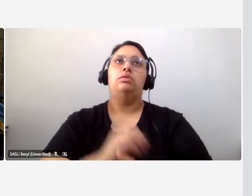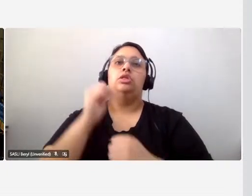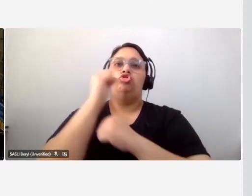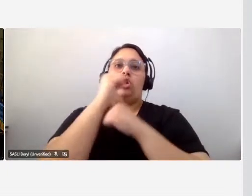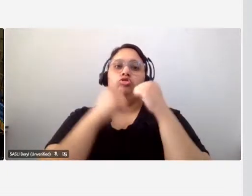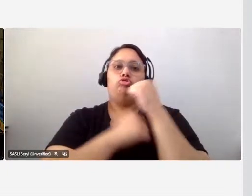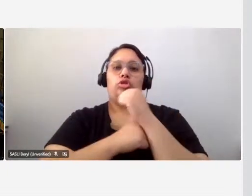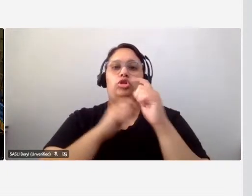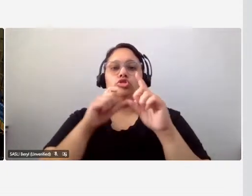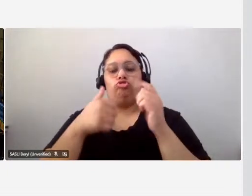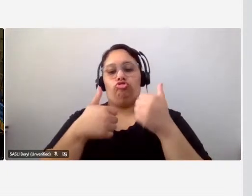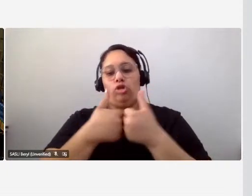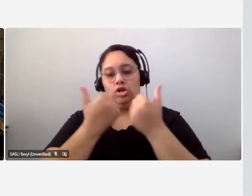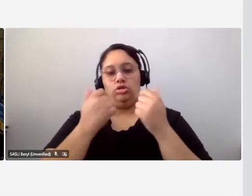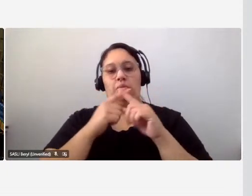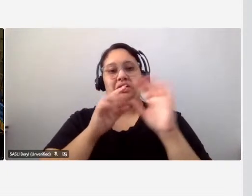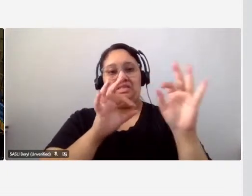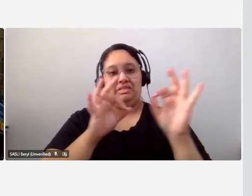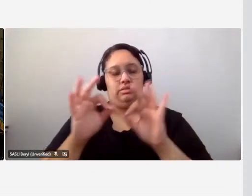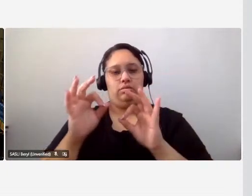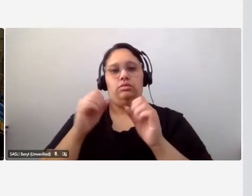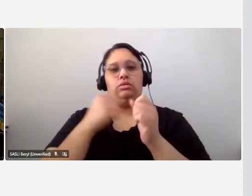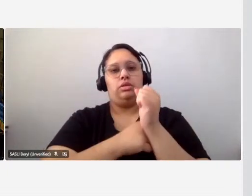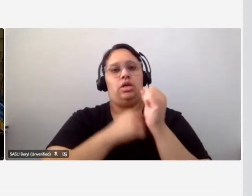but such structural challenges are not